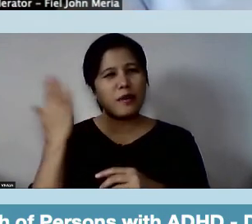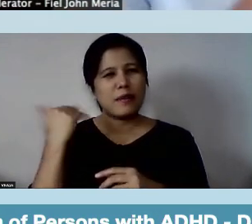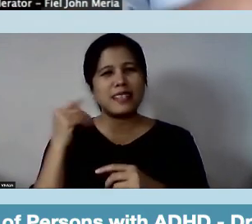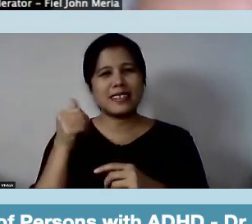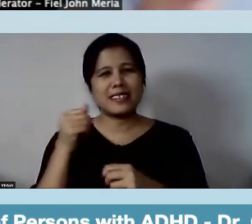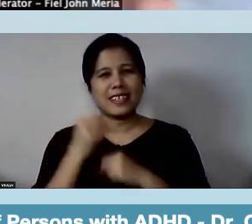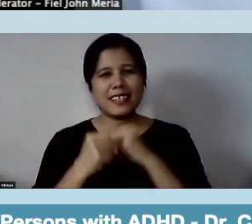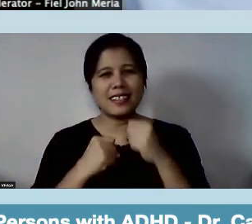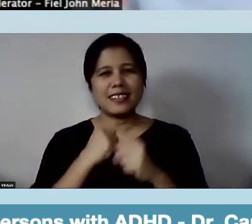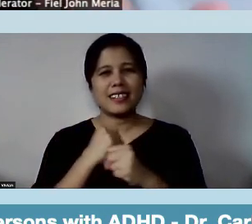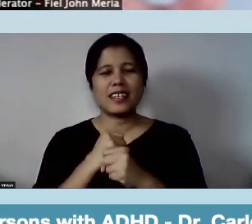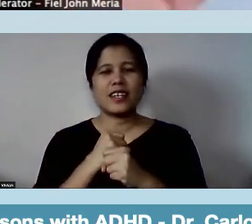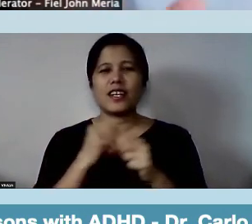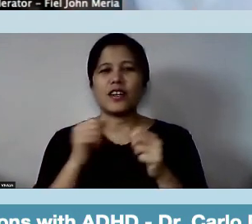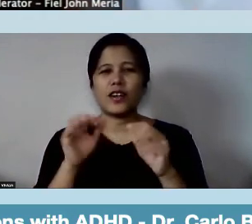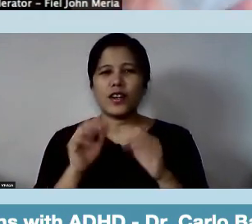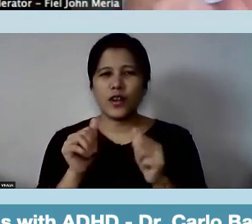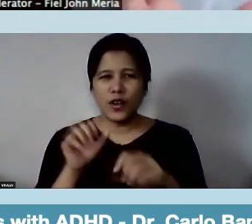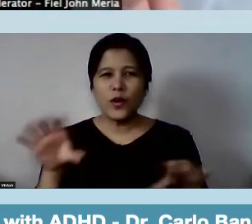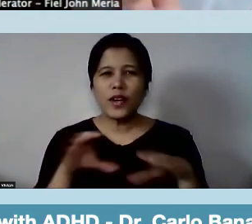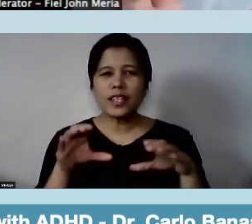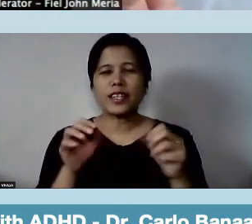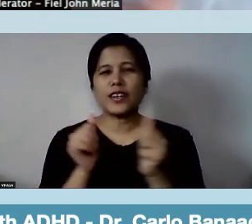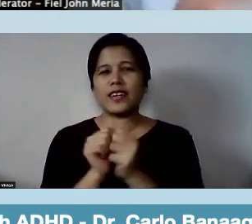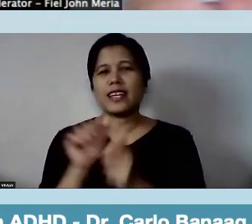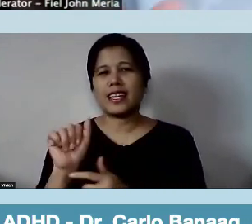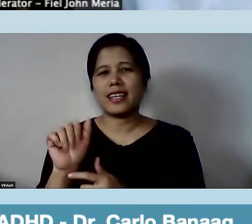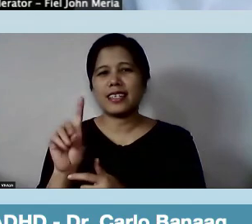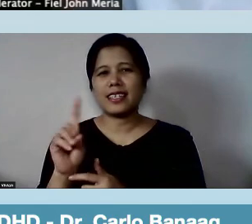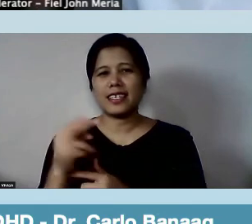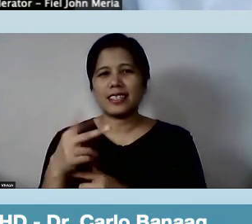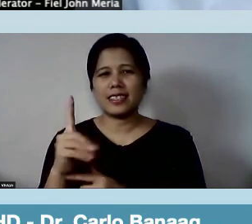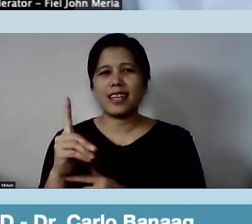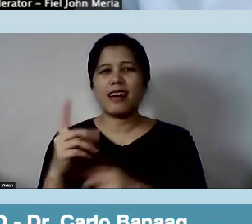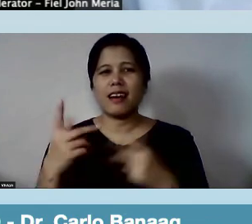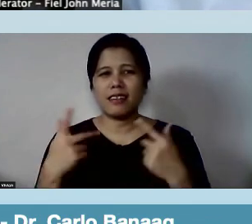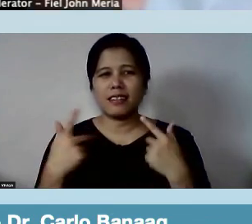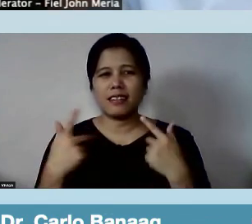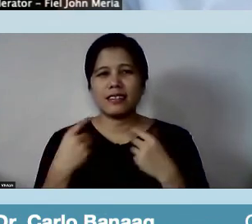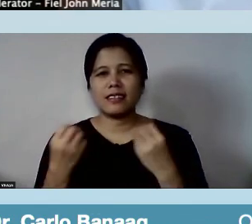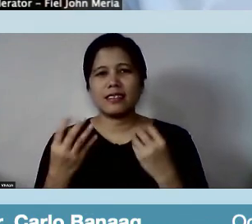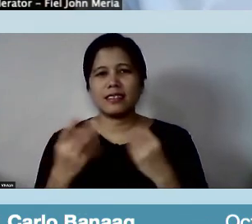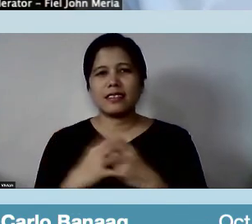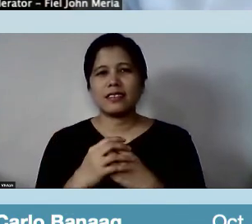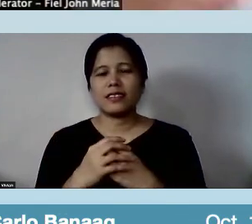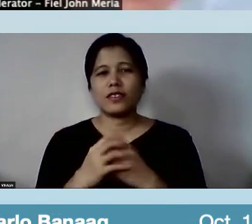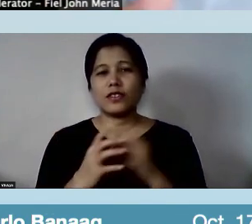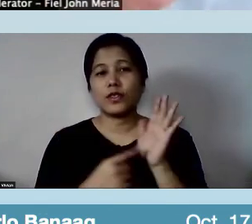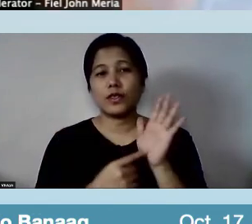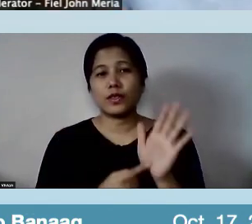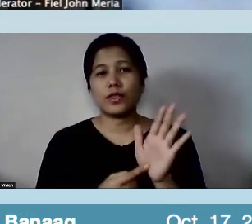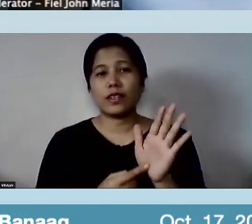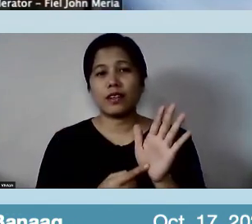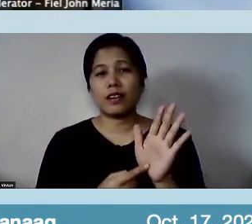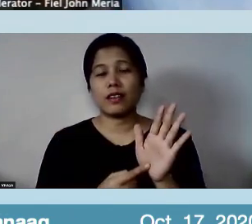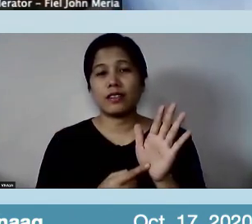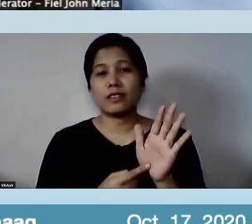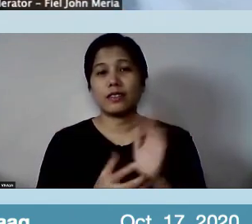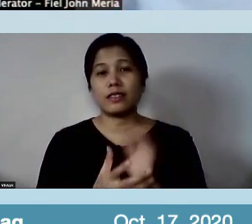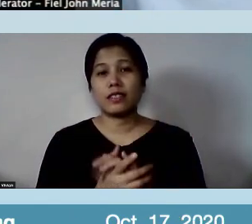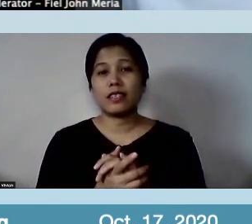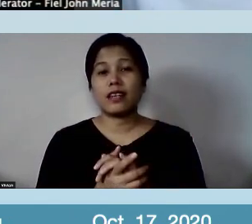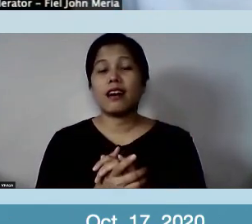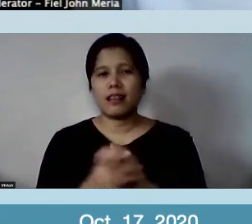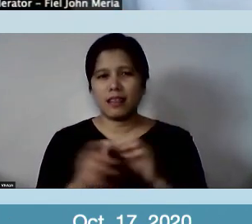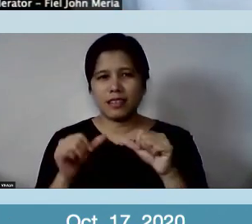with ADHD, and I can tell you I learned a lot of things, a lot of new things. It goes to show that when you update yourself, you still